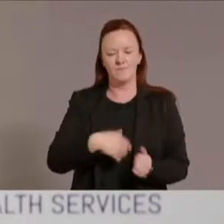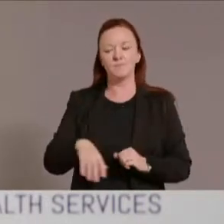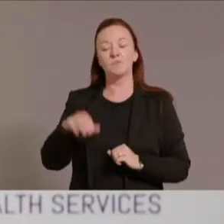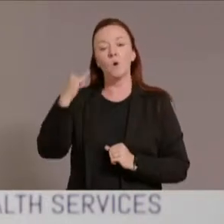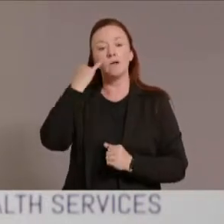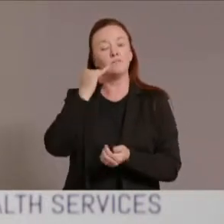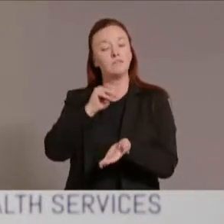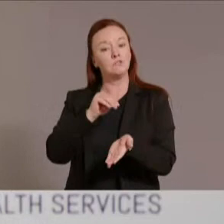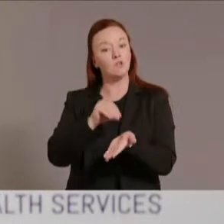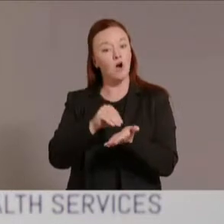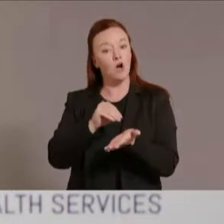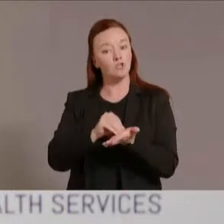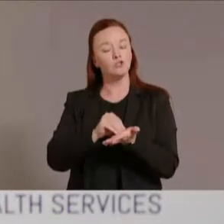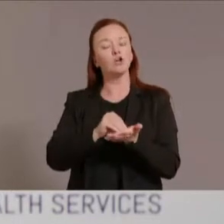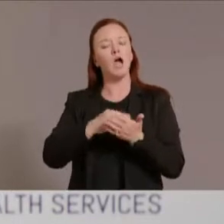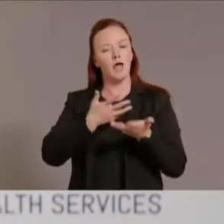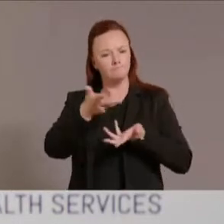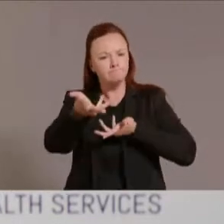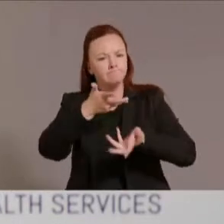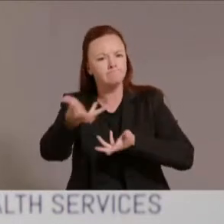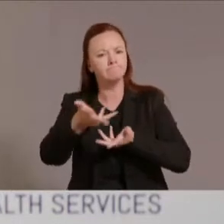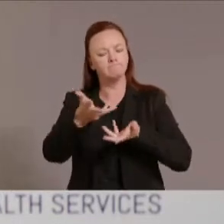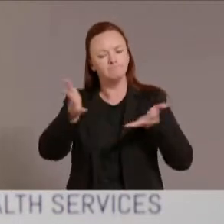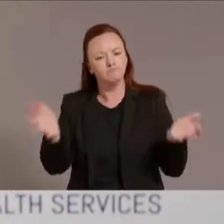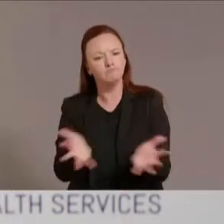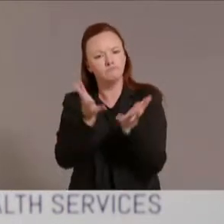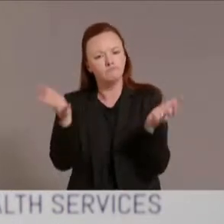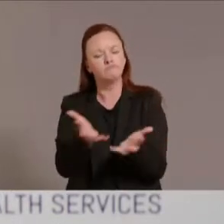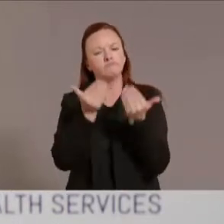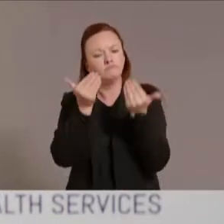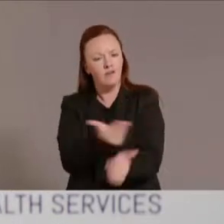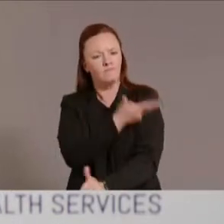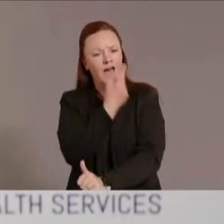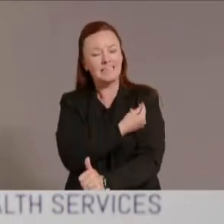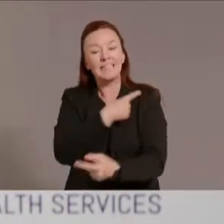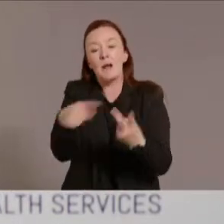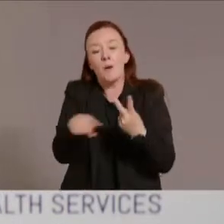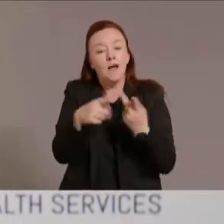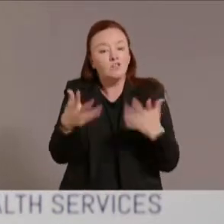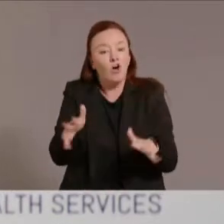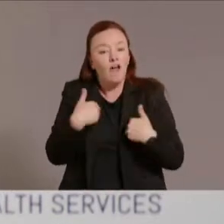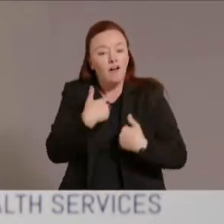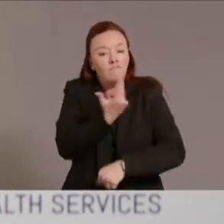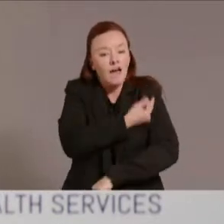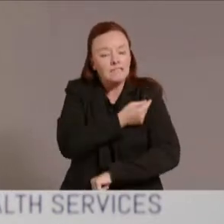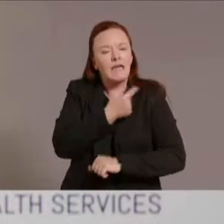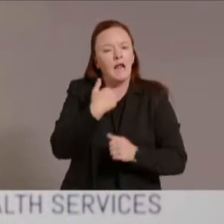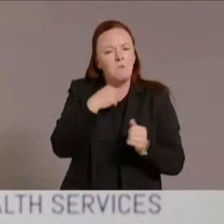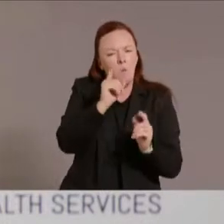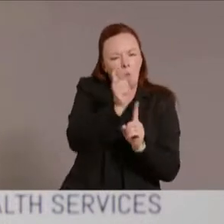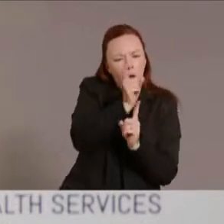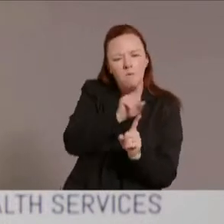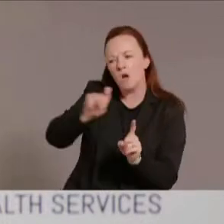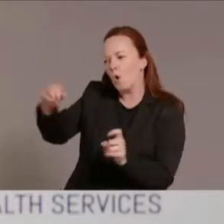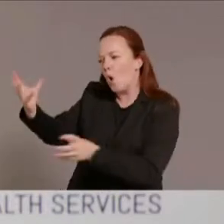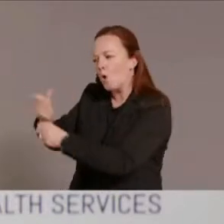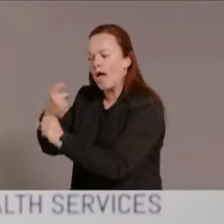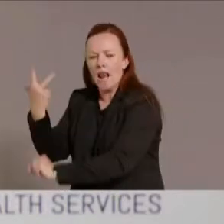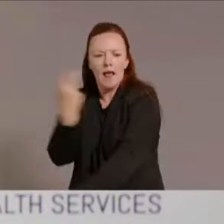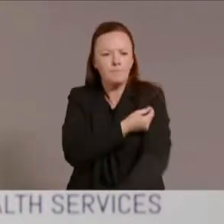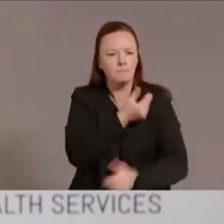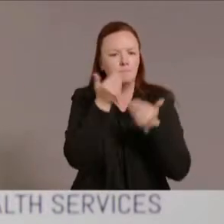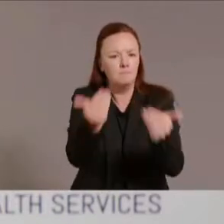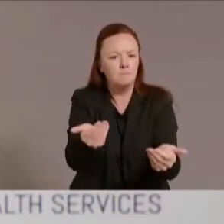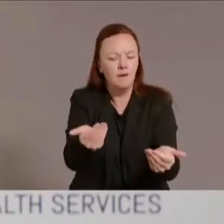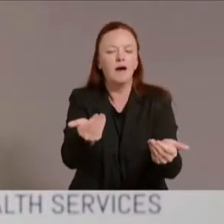actively encouraging you to get vaccinated, and by the way, they have the vaccine, we just go in the next room and get it, could be a major driver